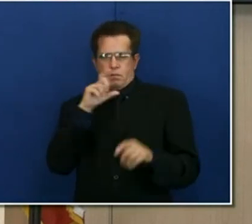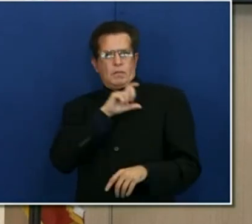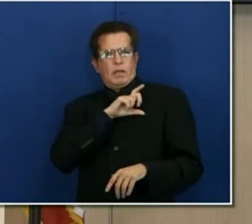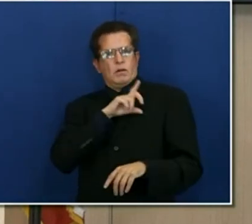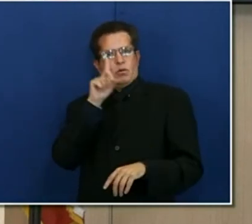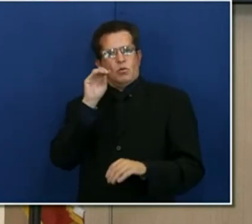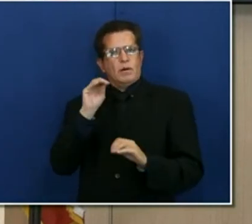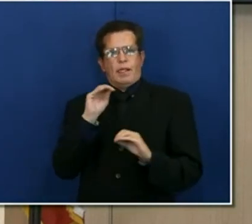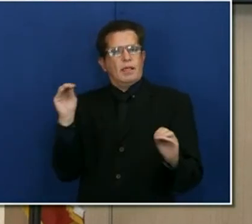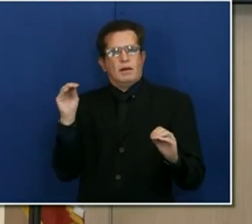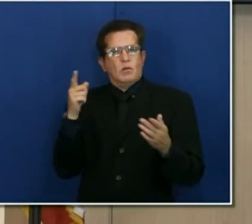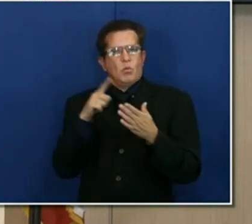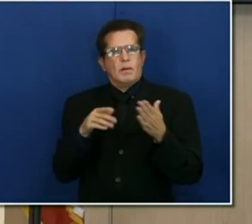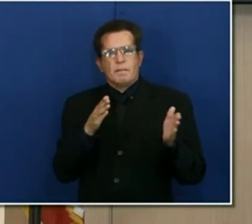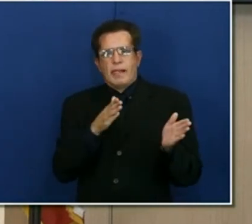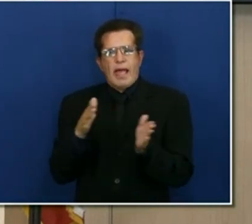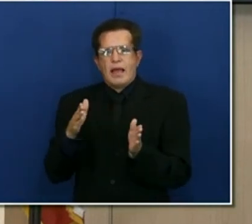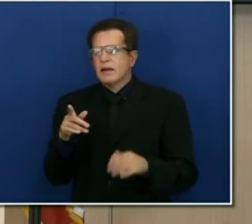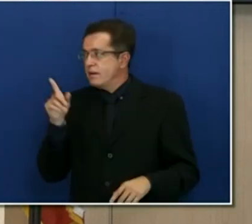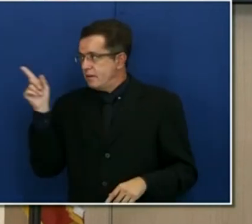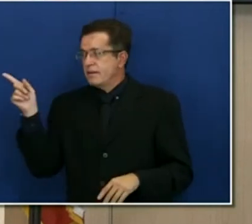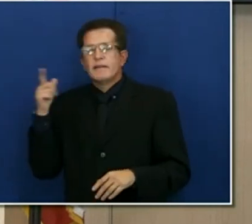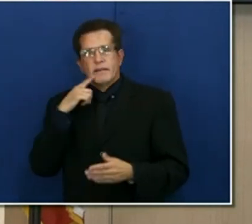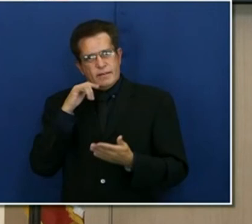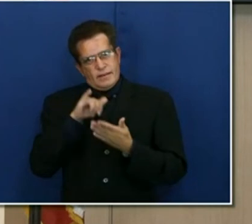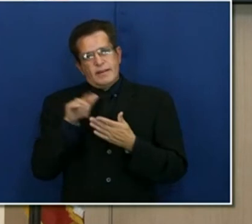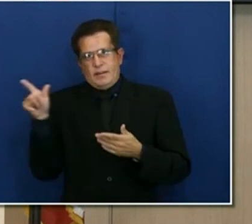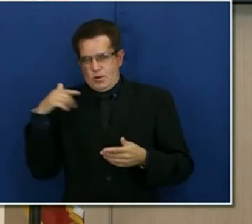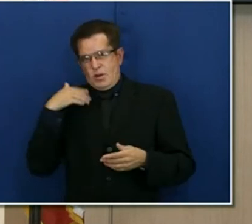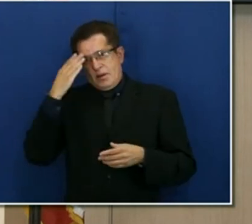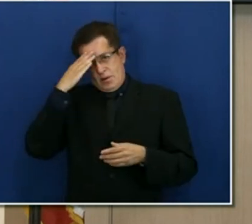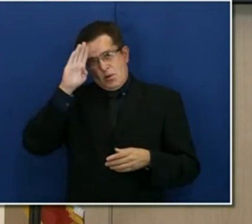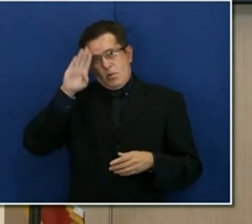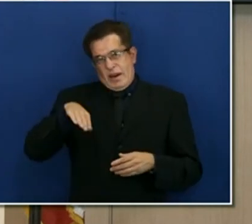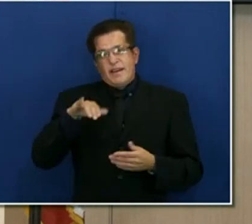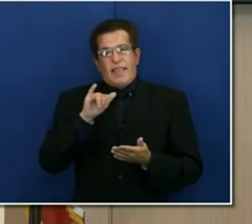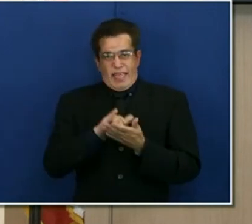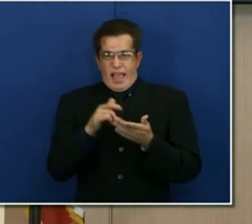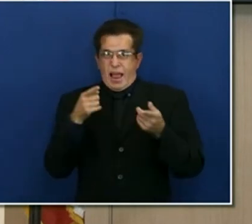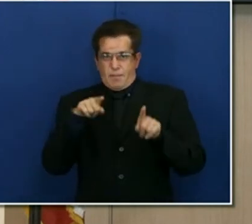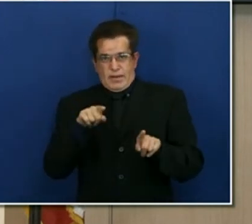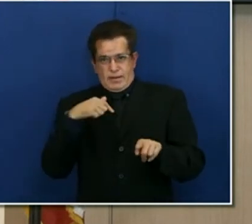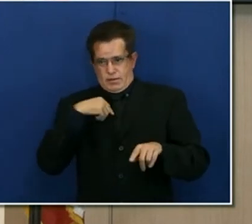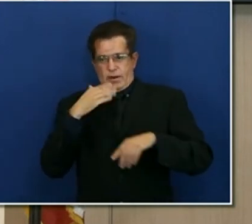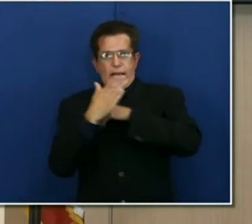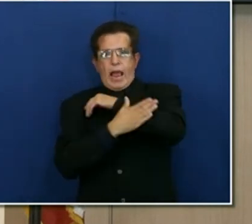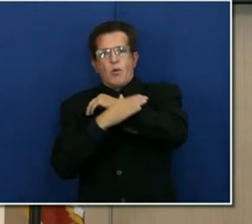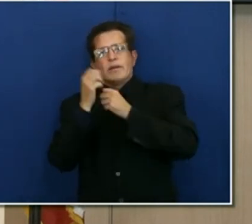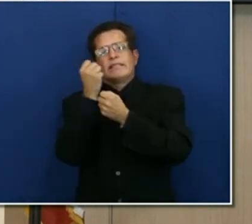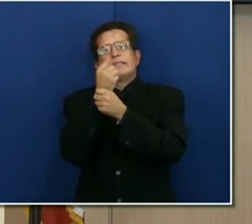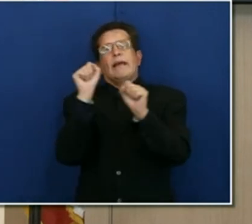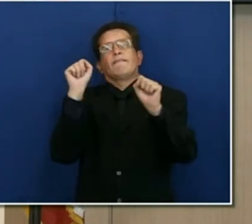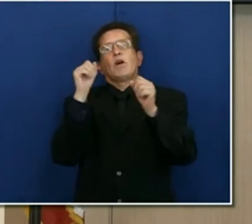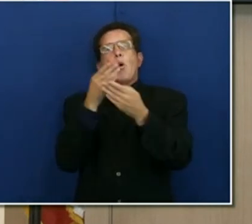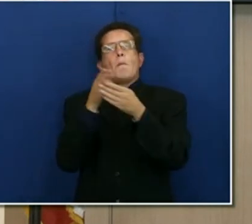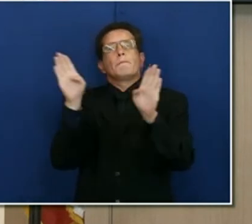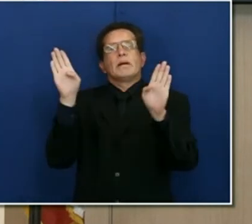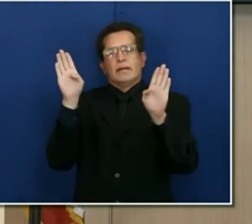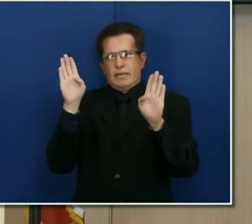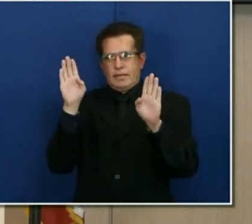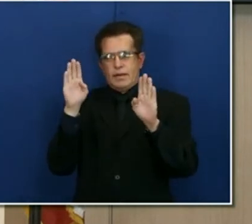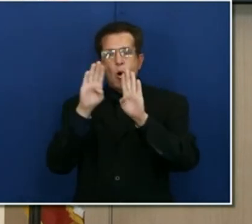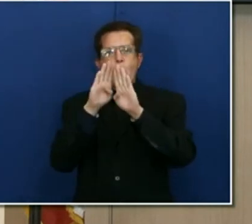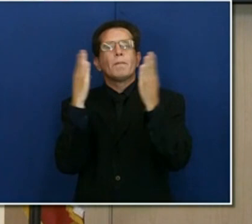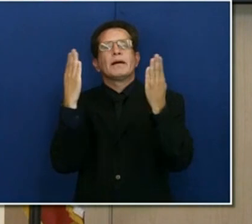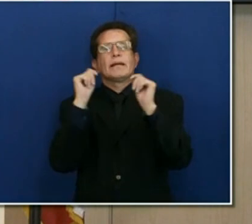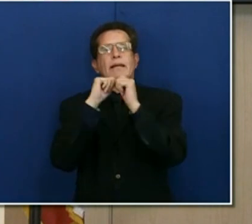that question, and we are aware of it after the fact. Our county's safe reopening compliance team typically does wonderful